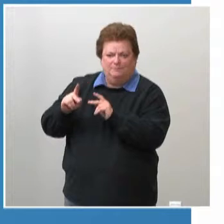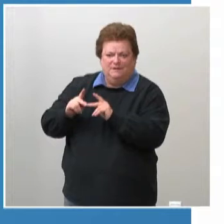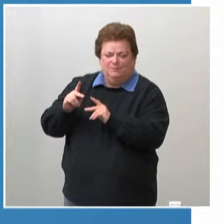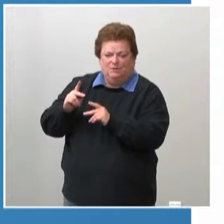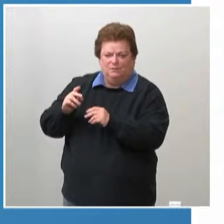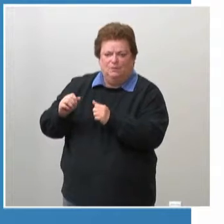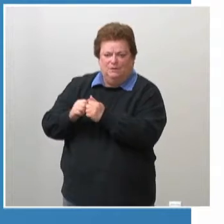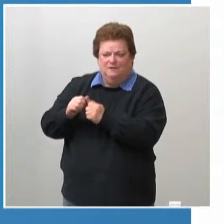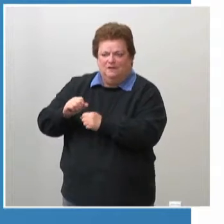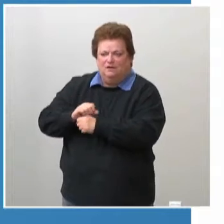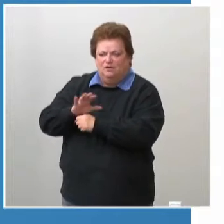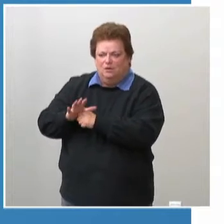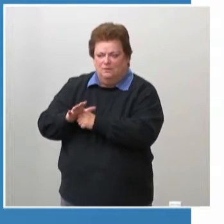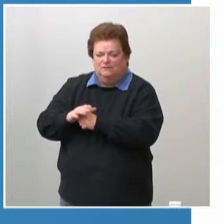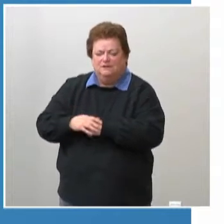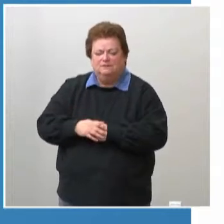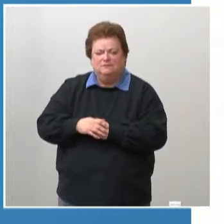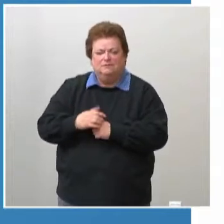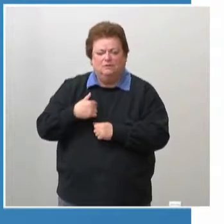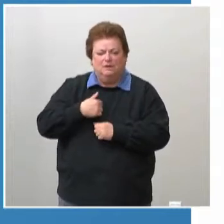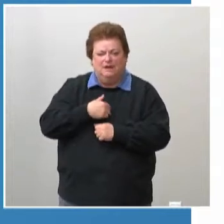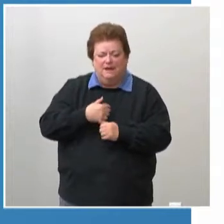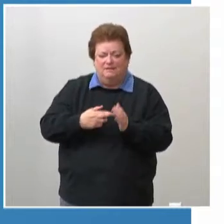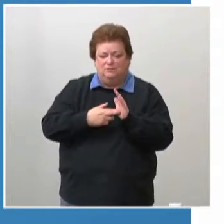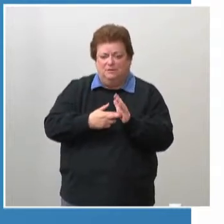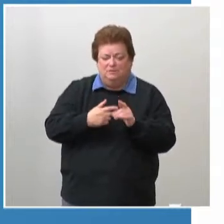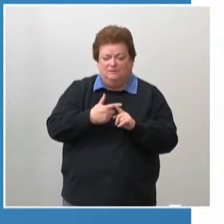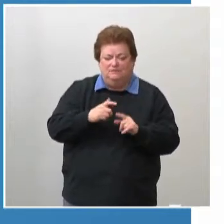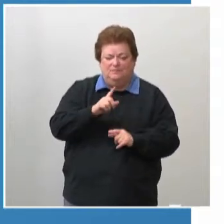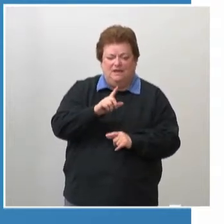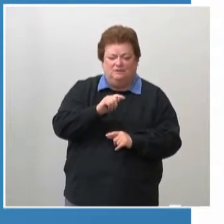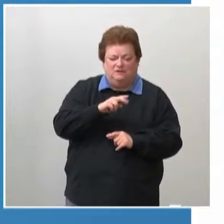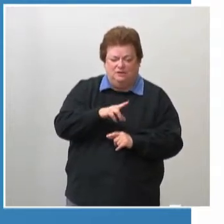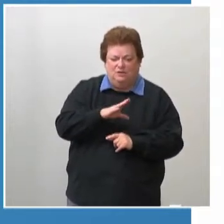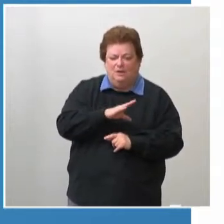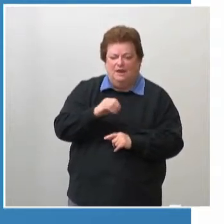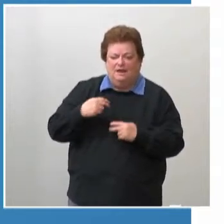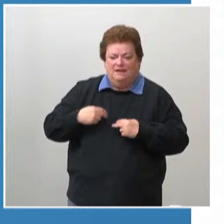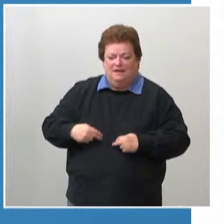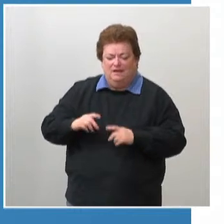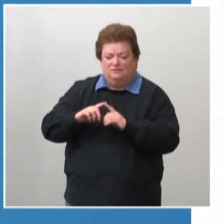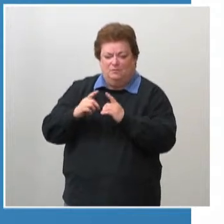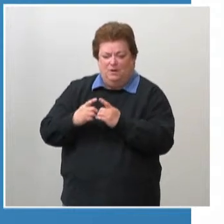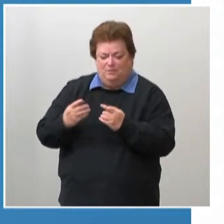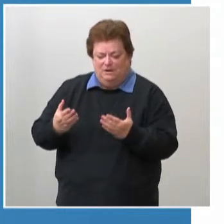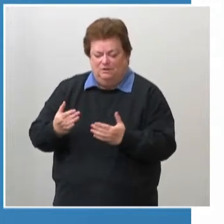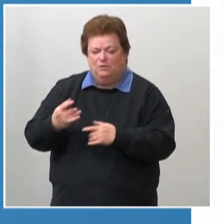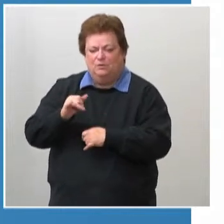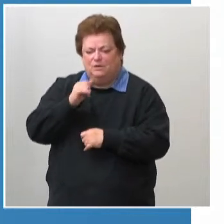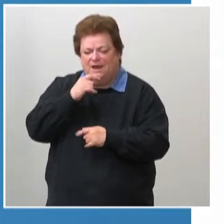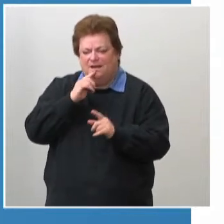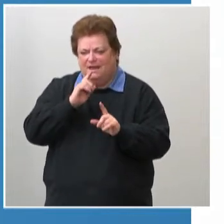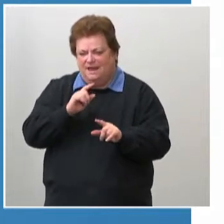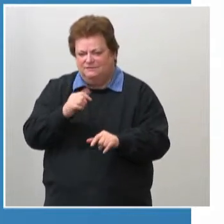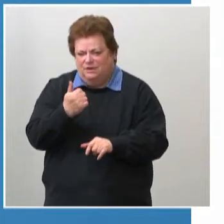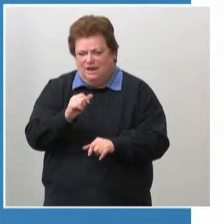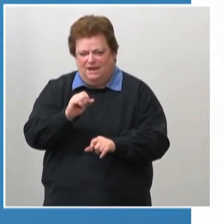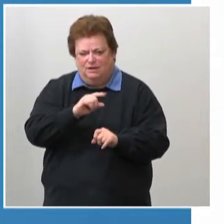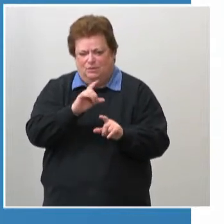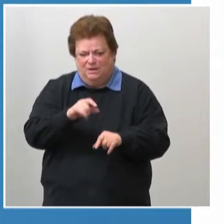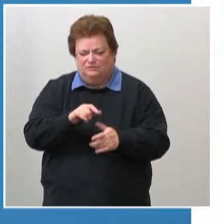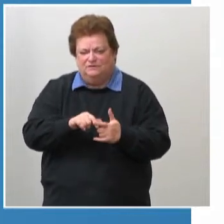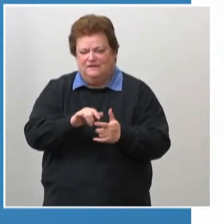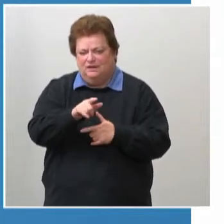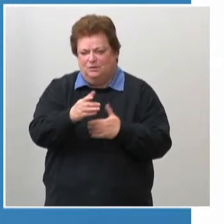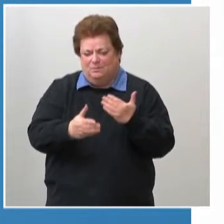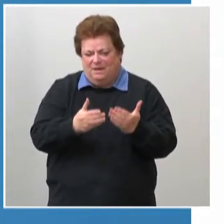We have representatives from both LTU and the health department here today who can answer any questions media